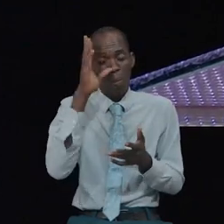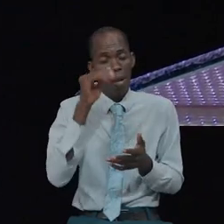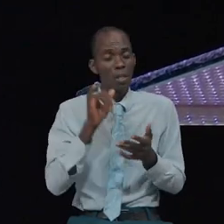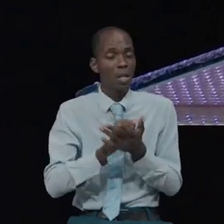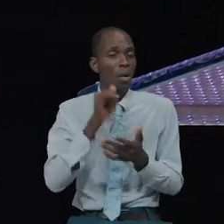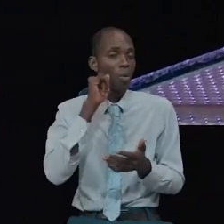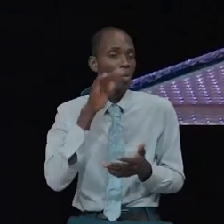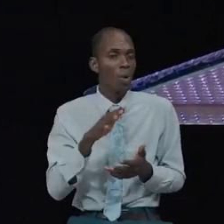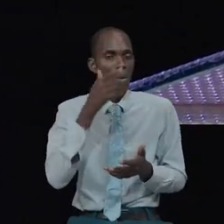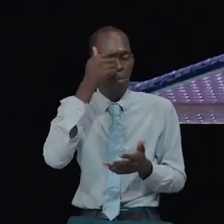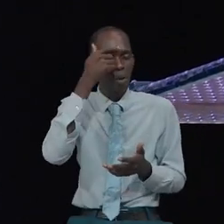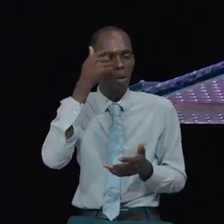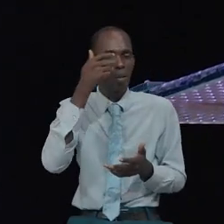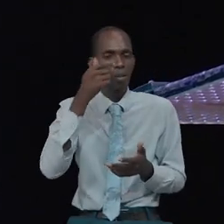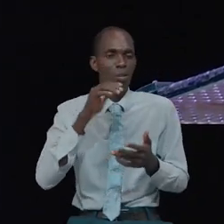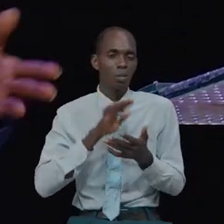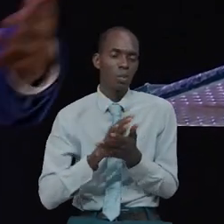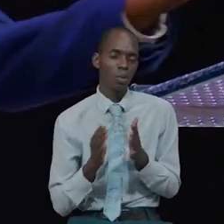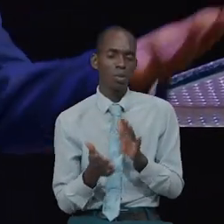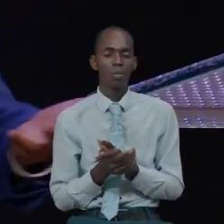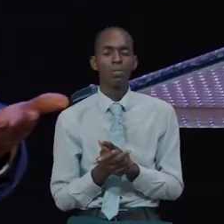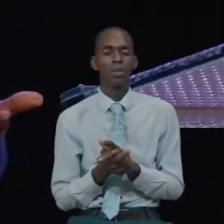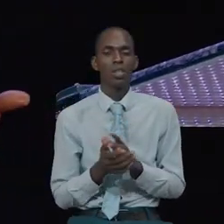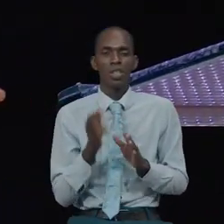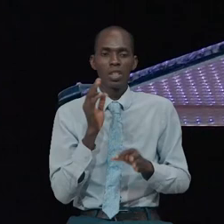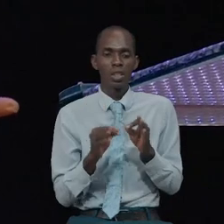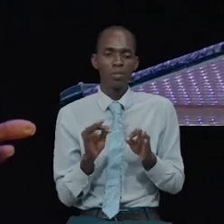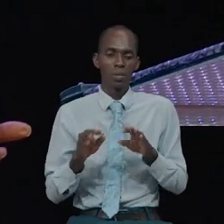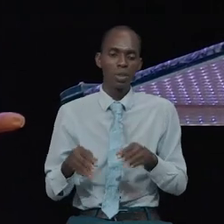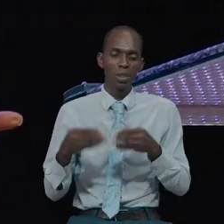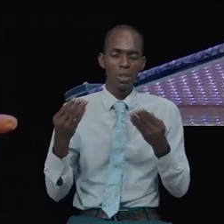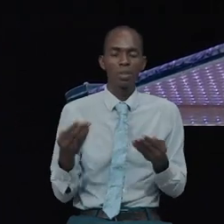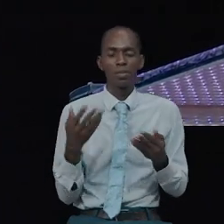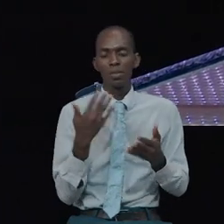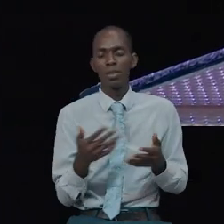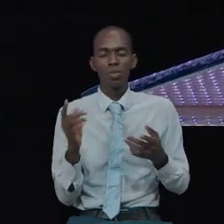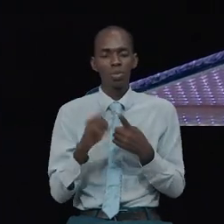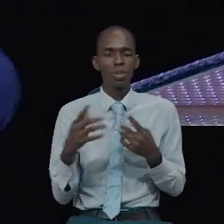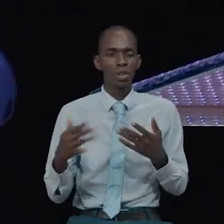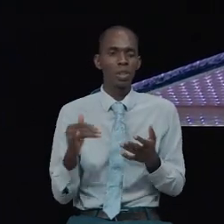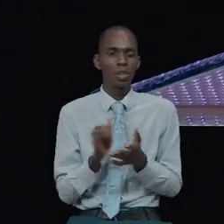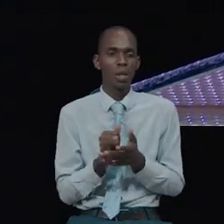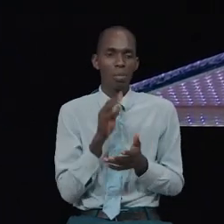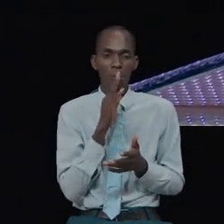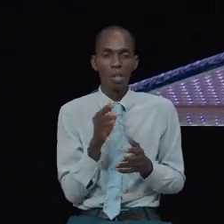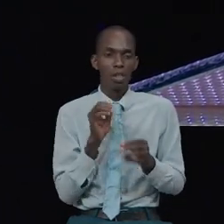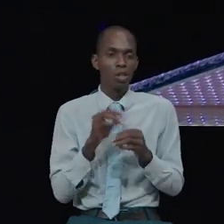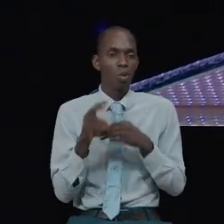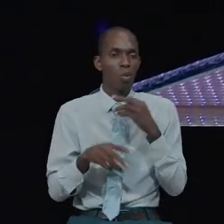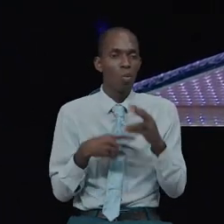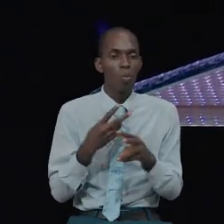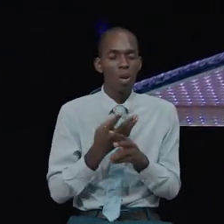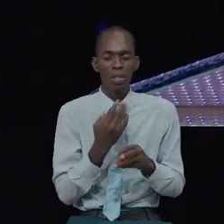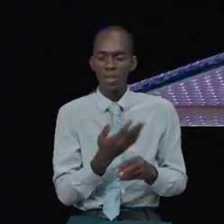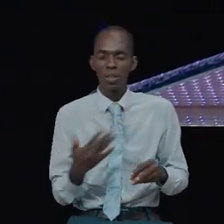woman becomes the idol. If he gives in to the things that be in the world, and the sin occupies